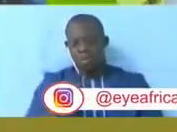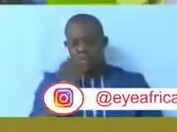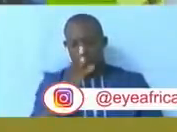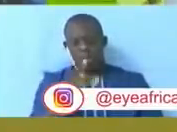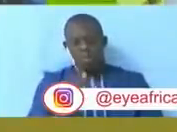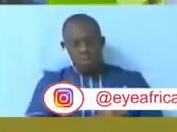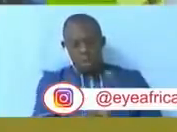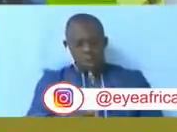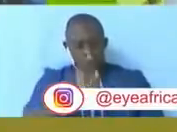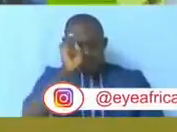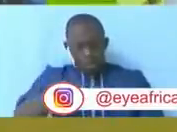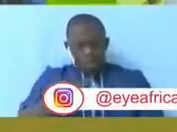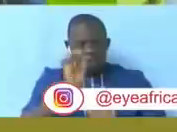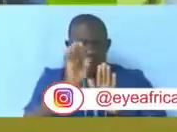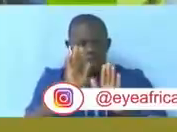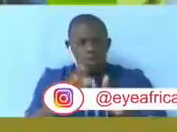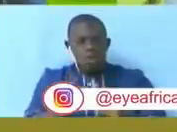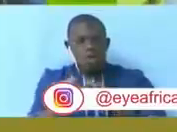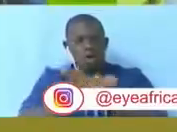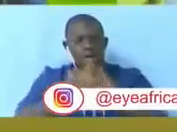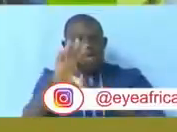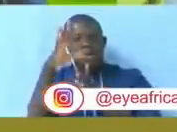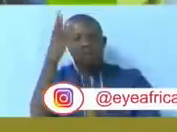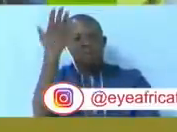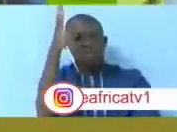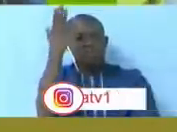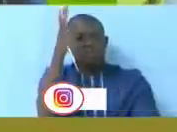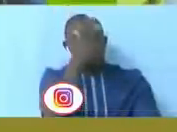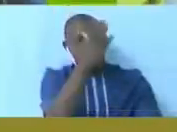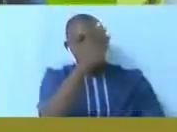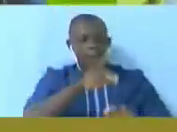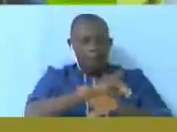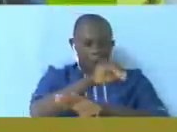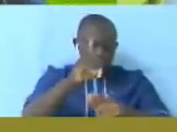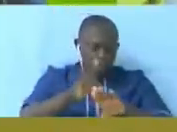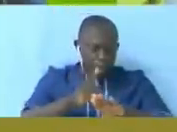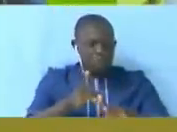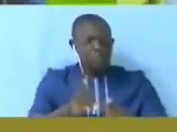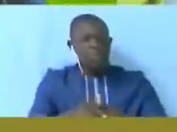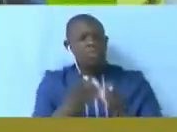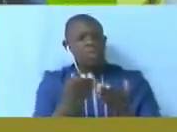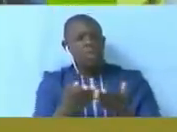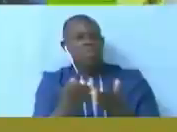Iko nyanta mbatula irodo le koto. So the arrangement was that